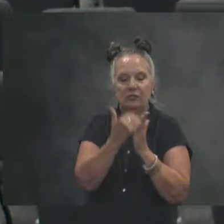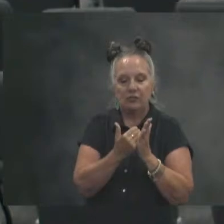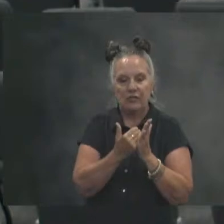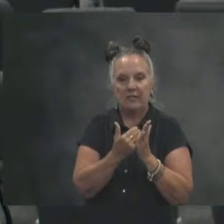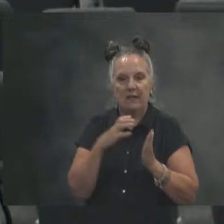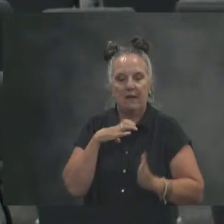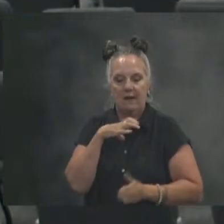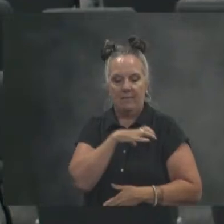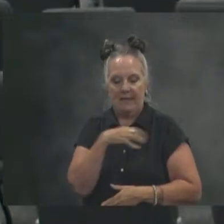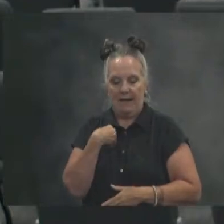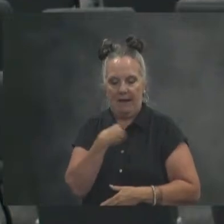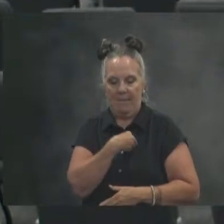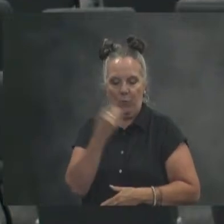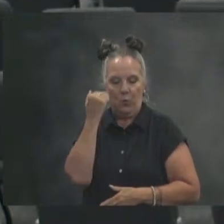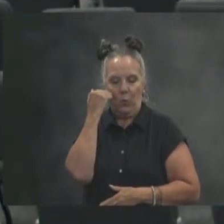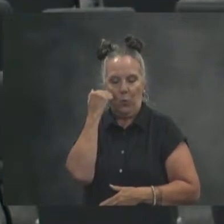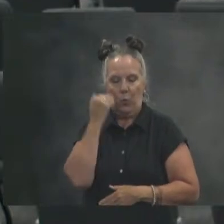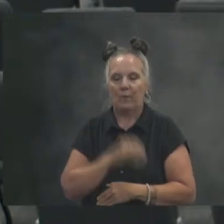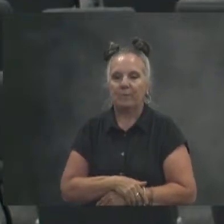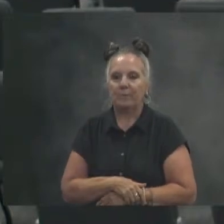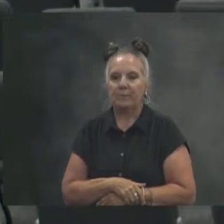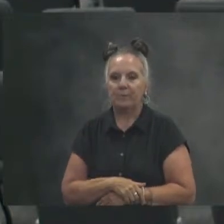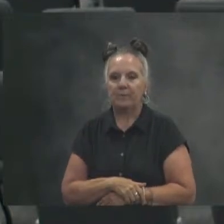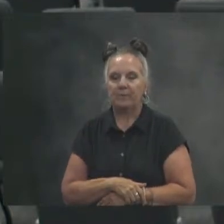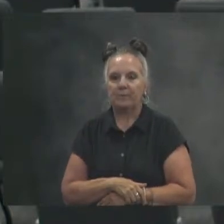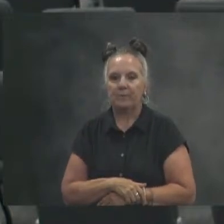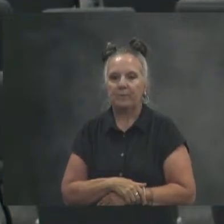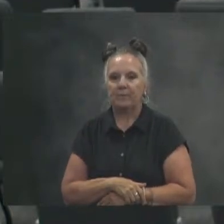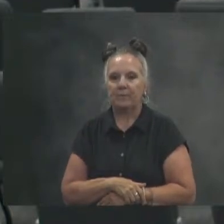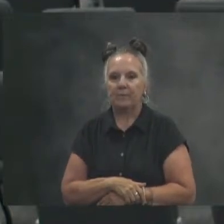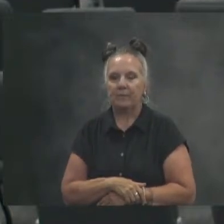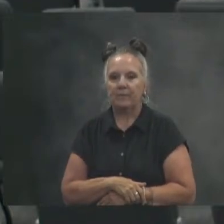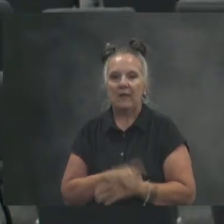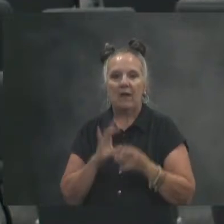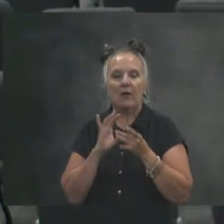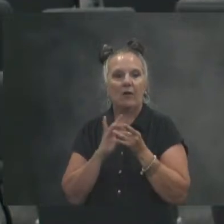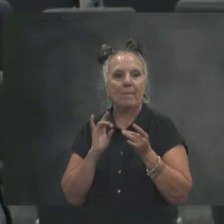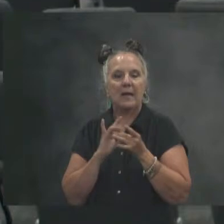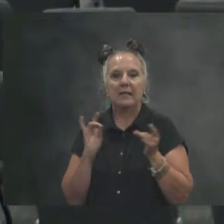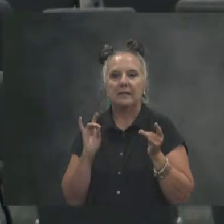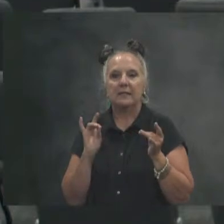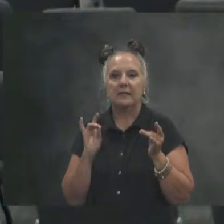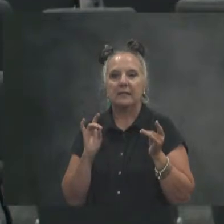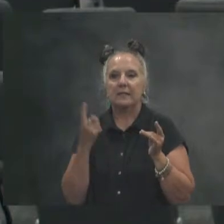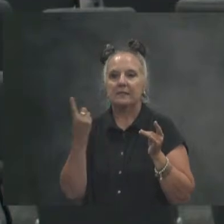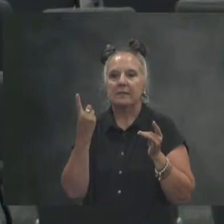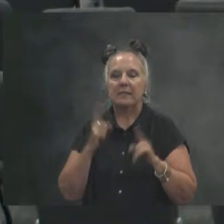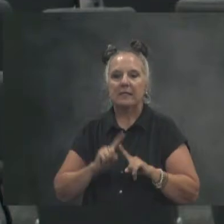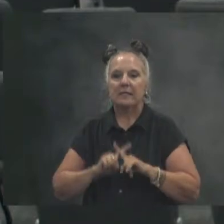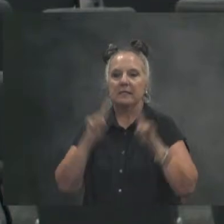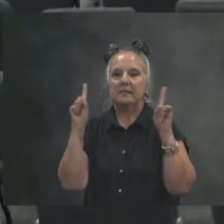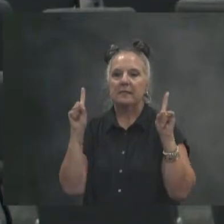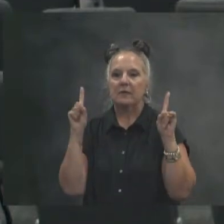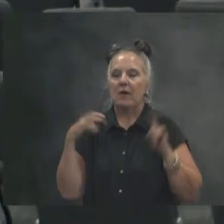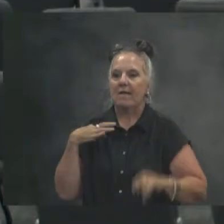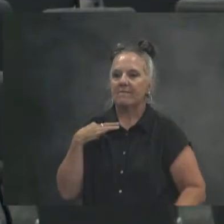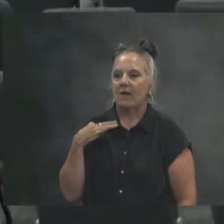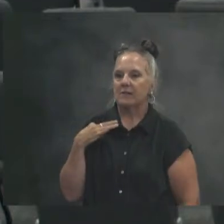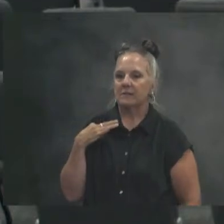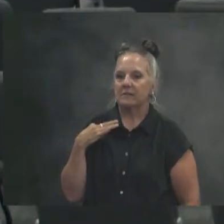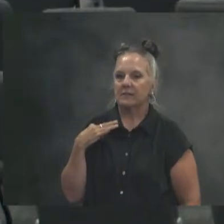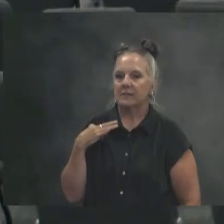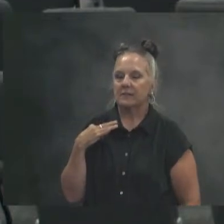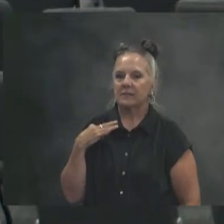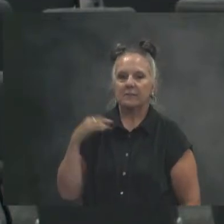Committee know. That brings us to board member comments. We'll do something different. Is there anyone who would like to volunteer to